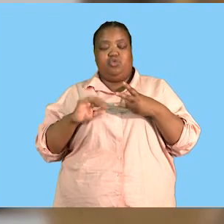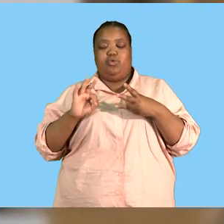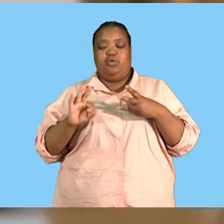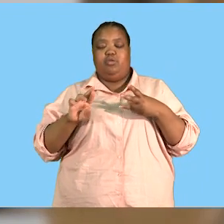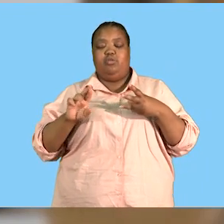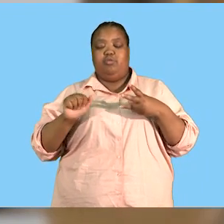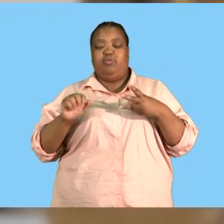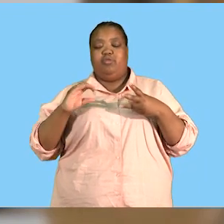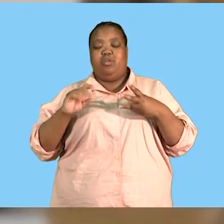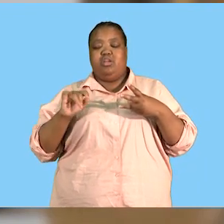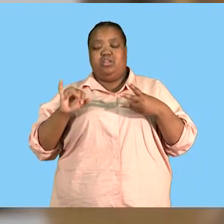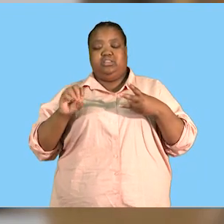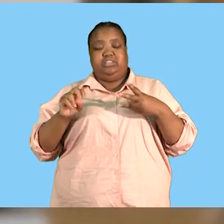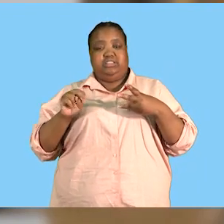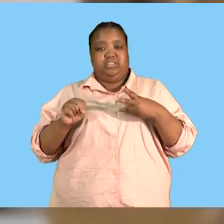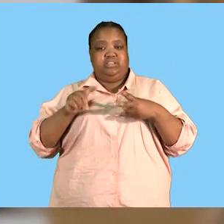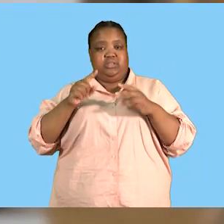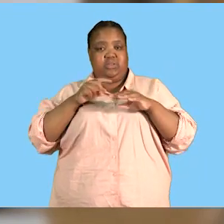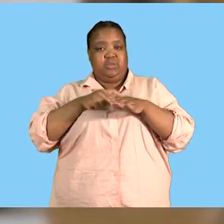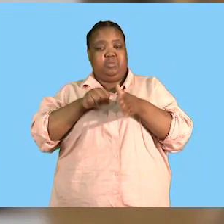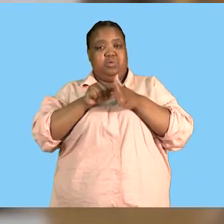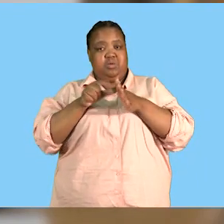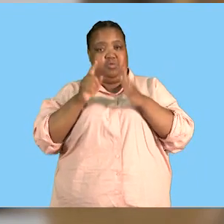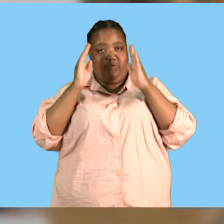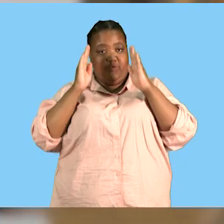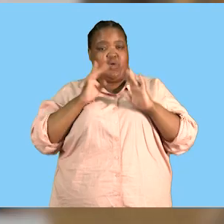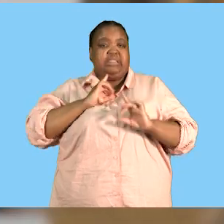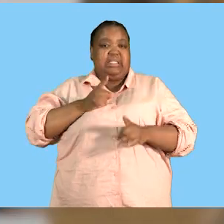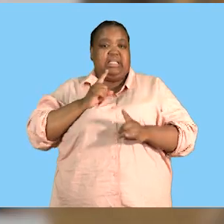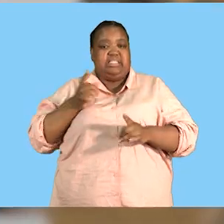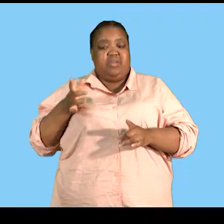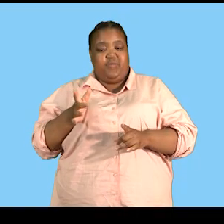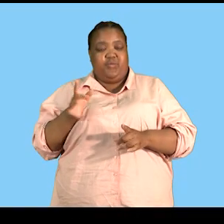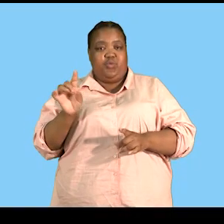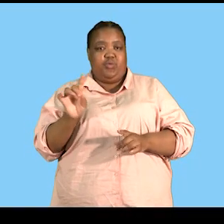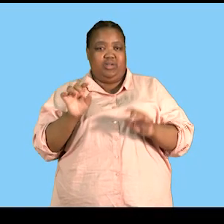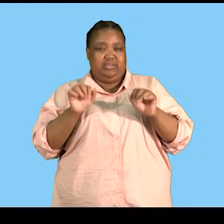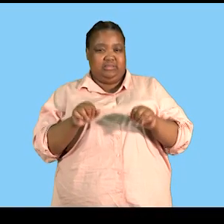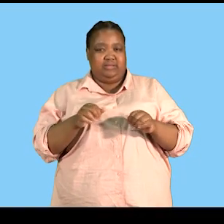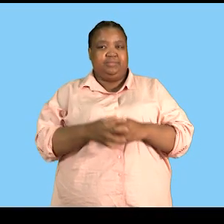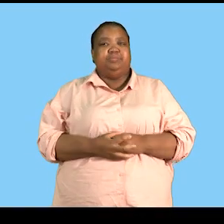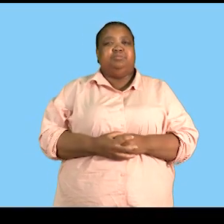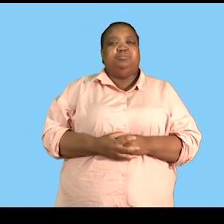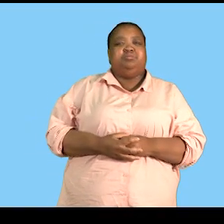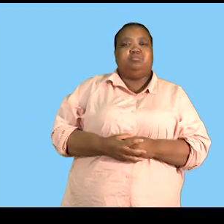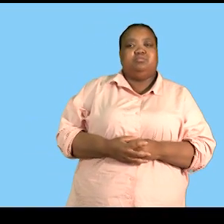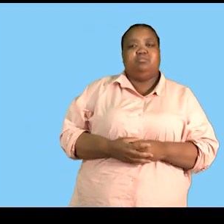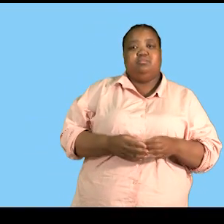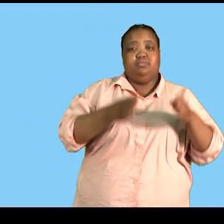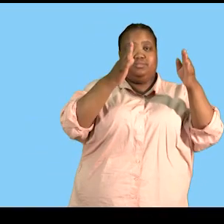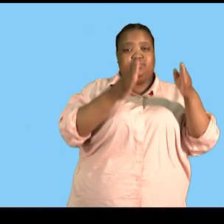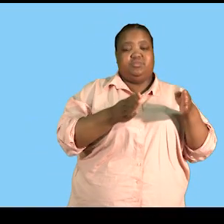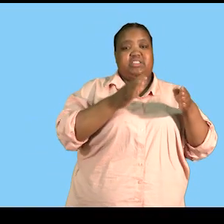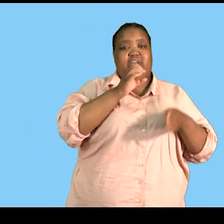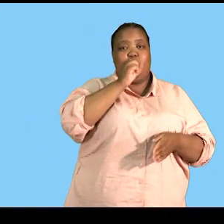attention to the type of answer they want. Now, these in the orange block is all